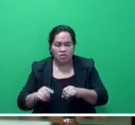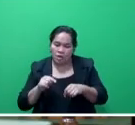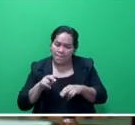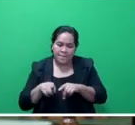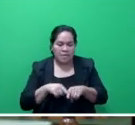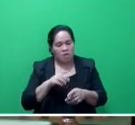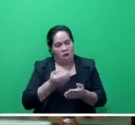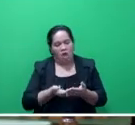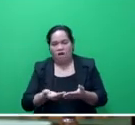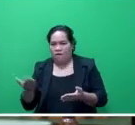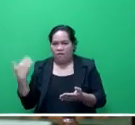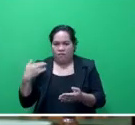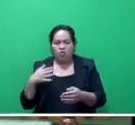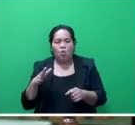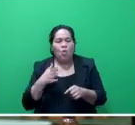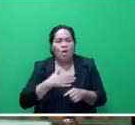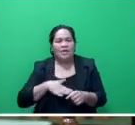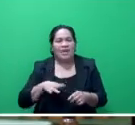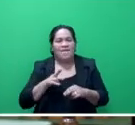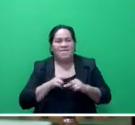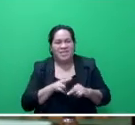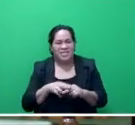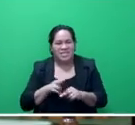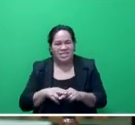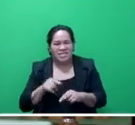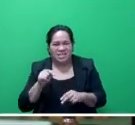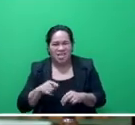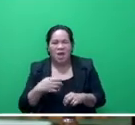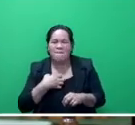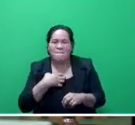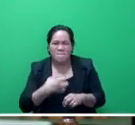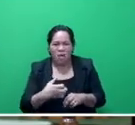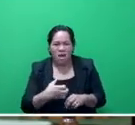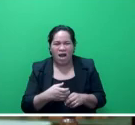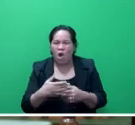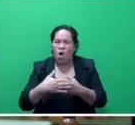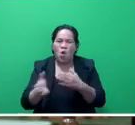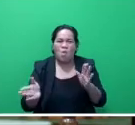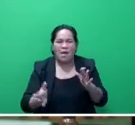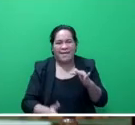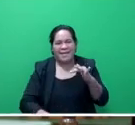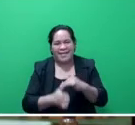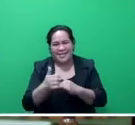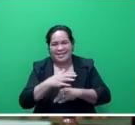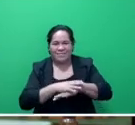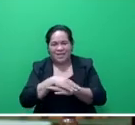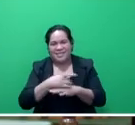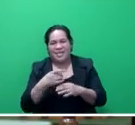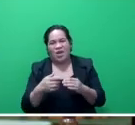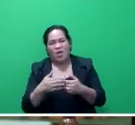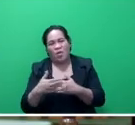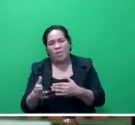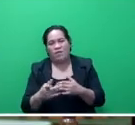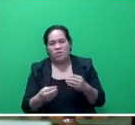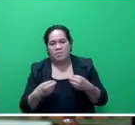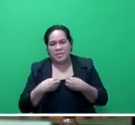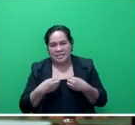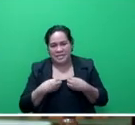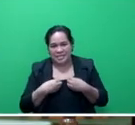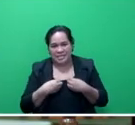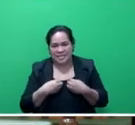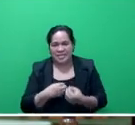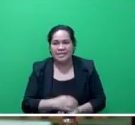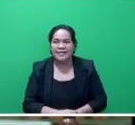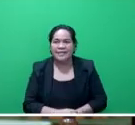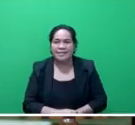make Fijian ports a lot more attractive, or more open for business. There have been some really